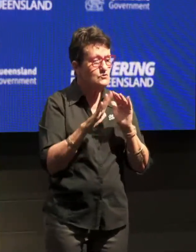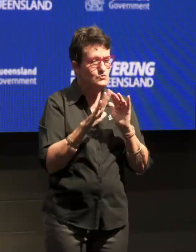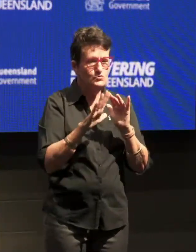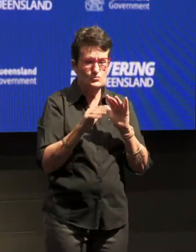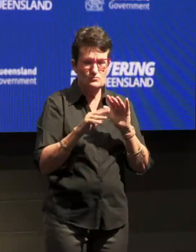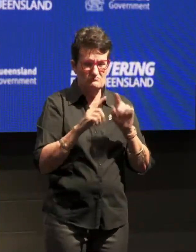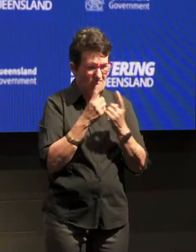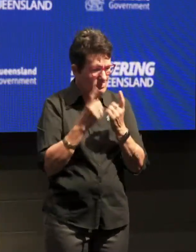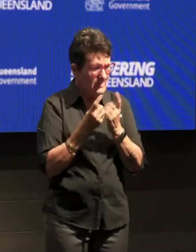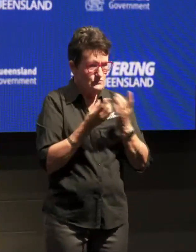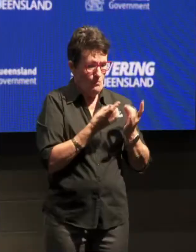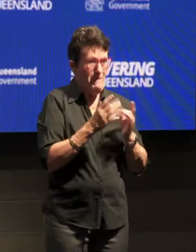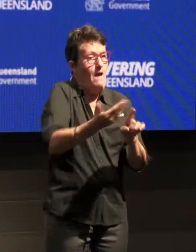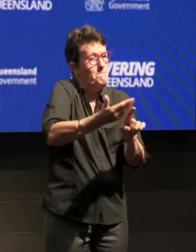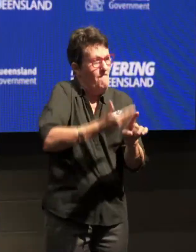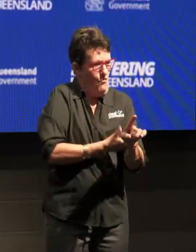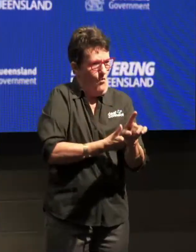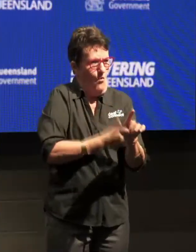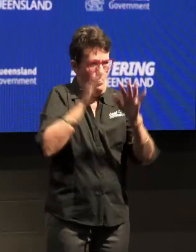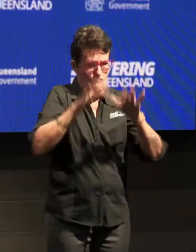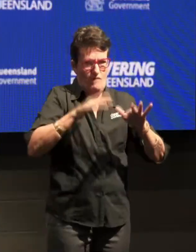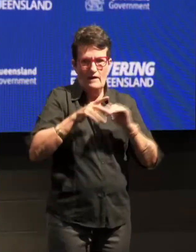and services in as much as possible as well.